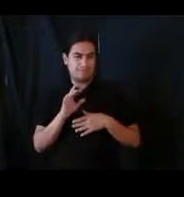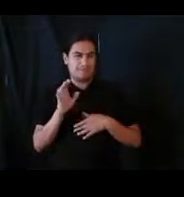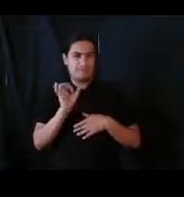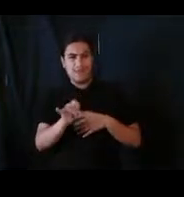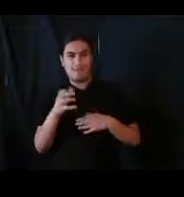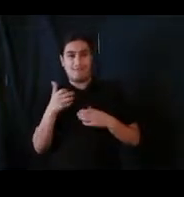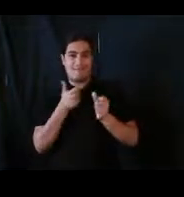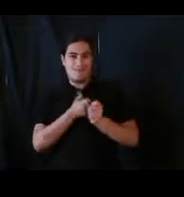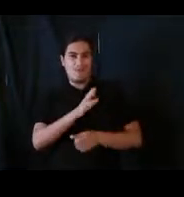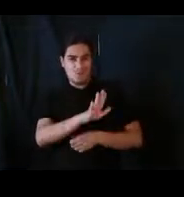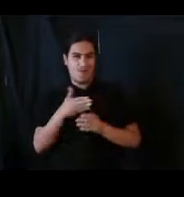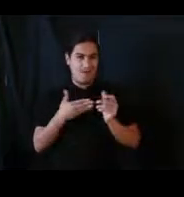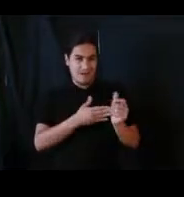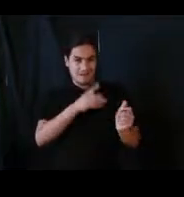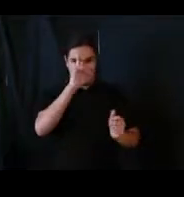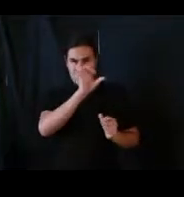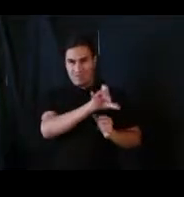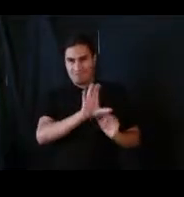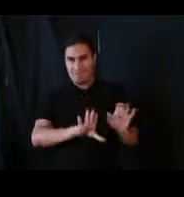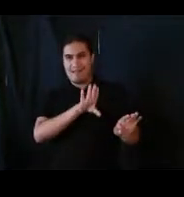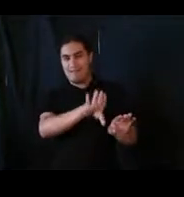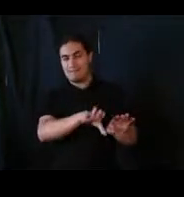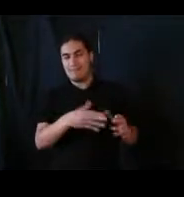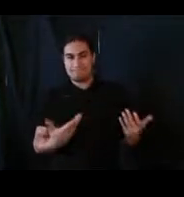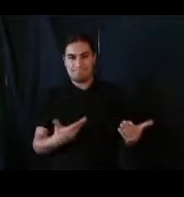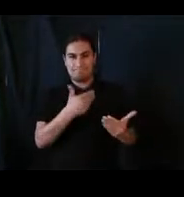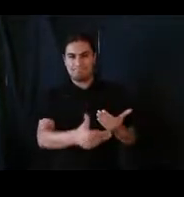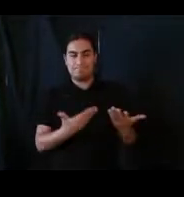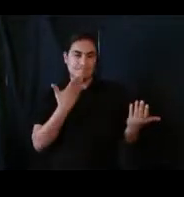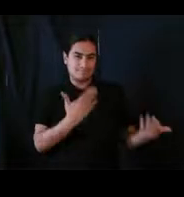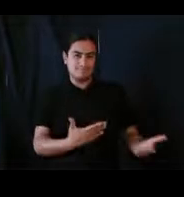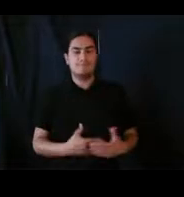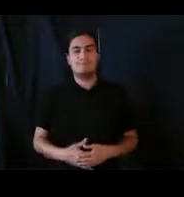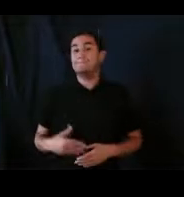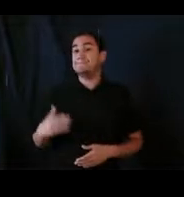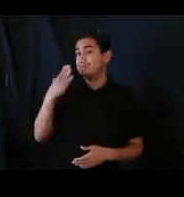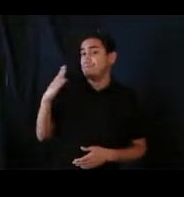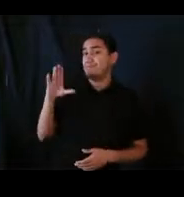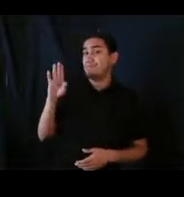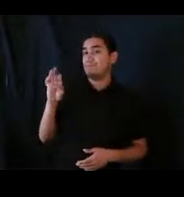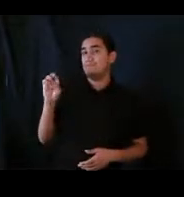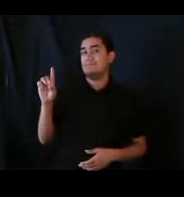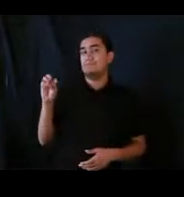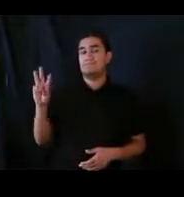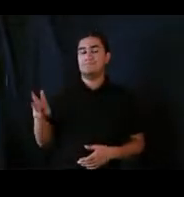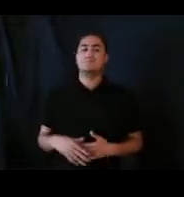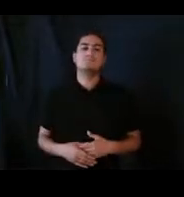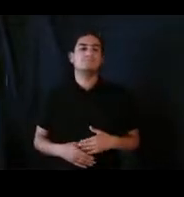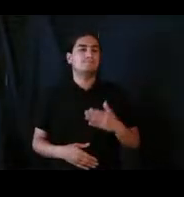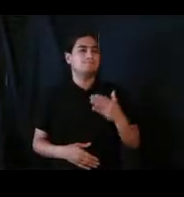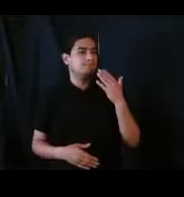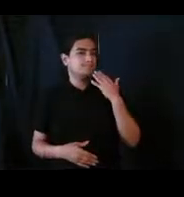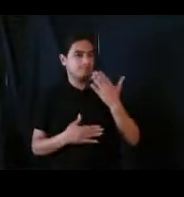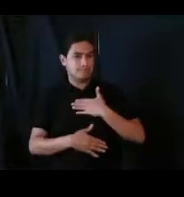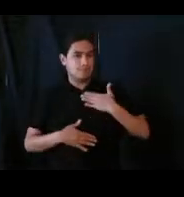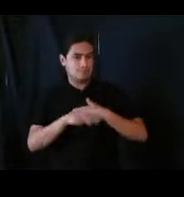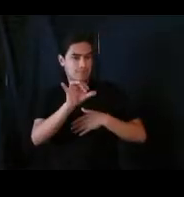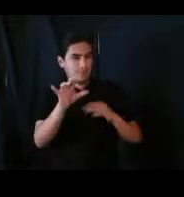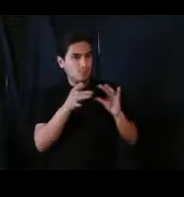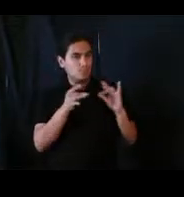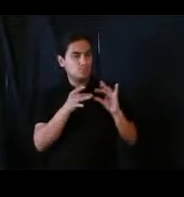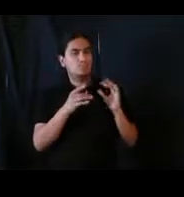guidance on that for next steps thank you thank you commissioner bradshaw i appreciate the question commissioner bradshaw and we